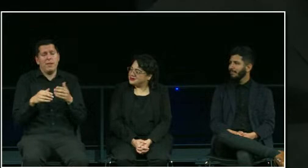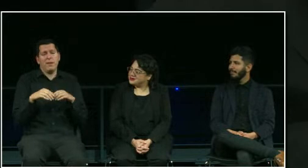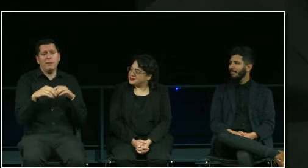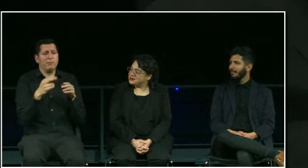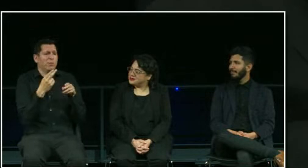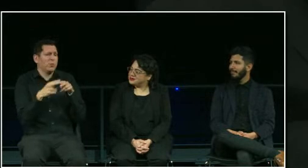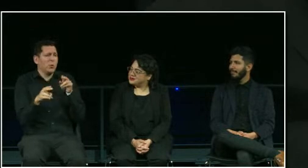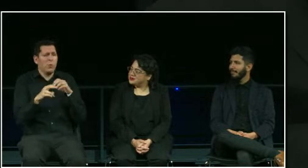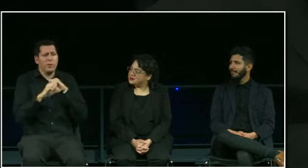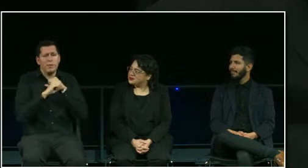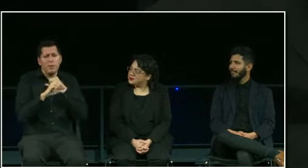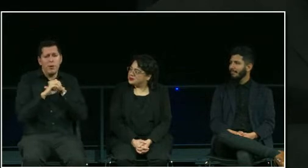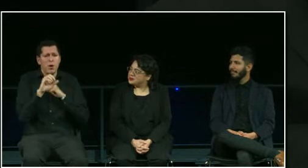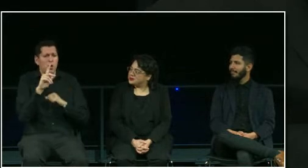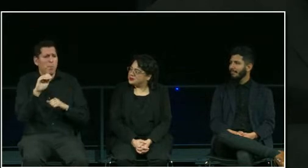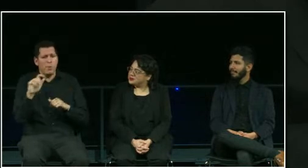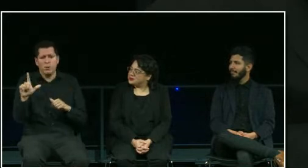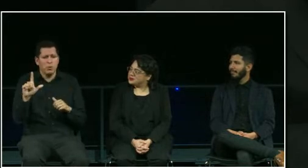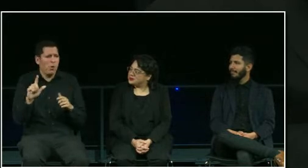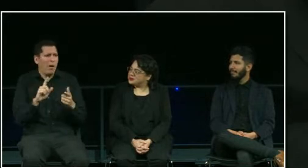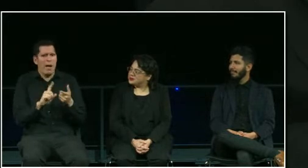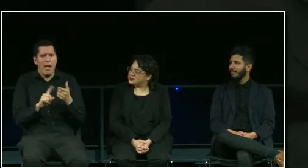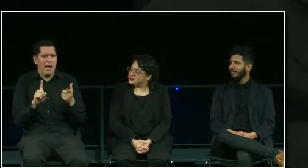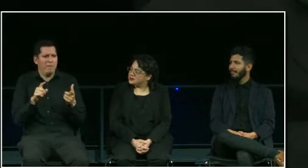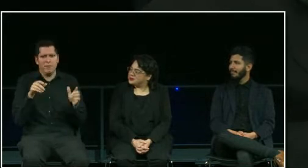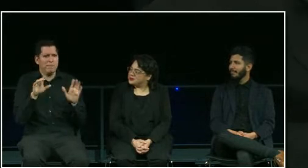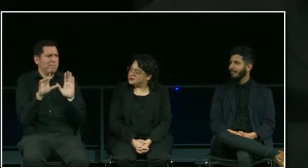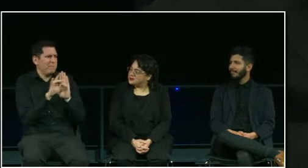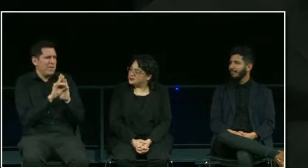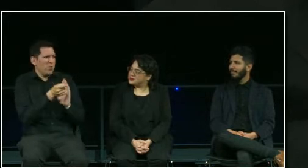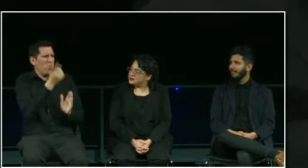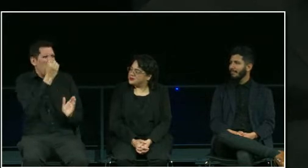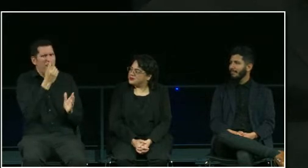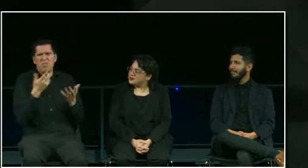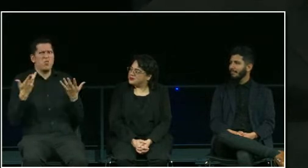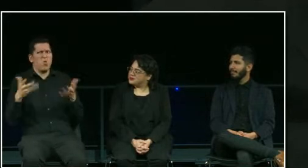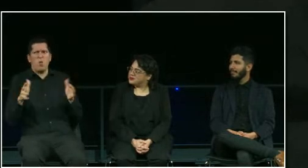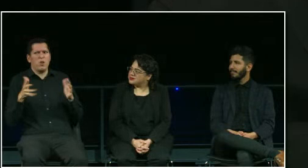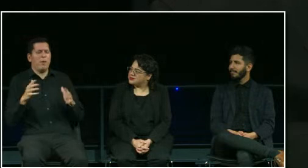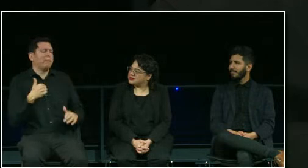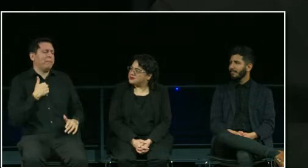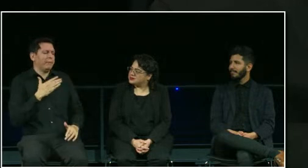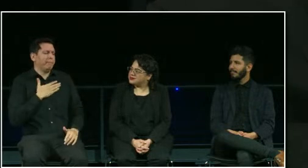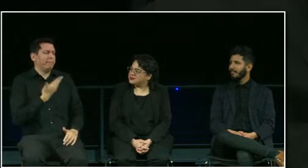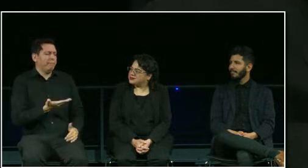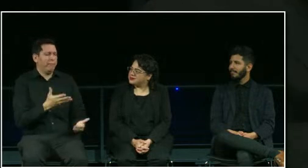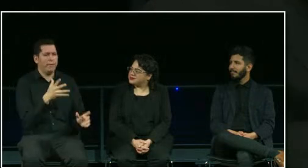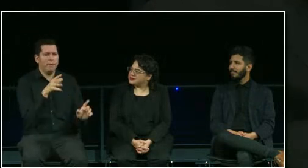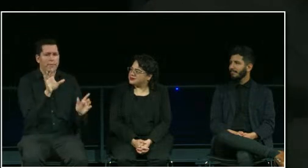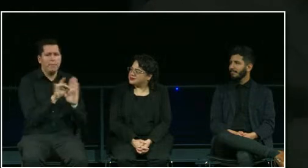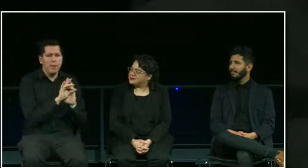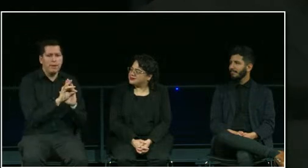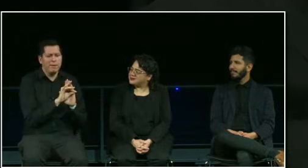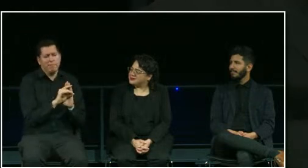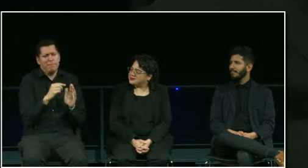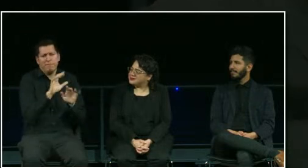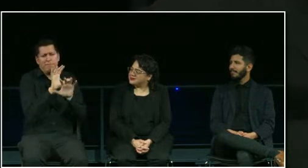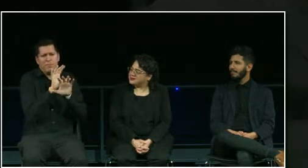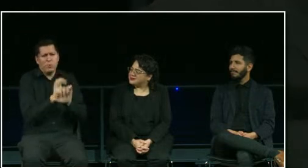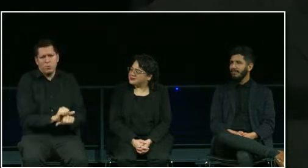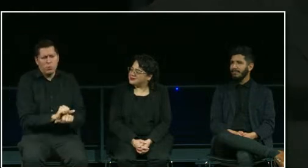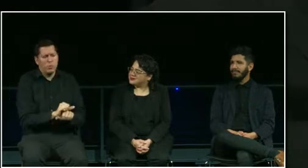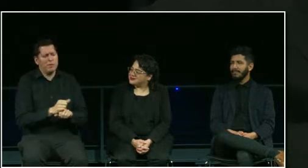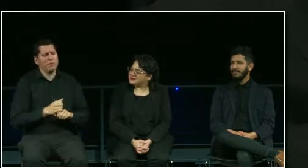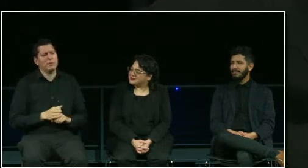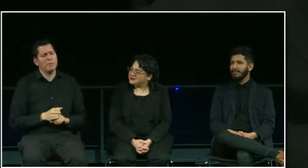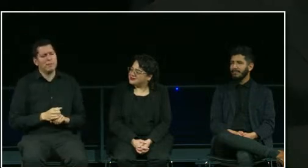arena, I have to pick up the one nobody wants to do. I'm used to it.